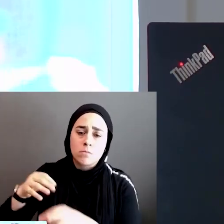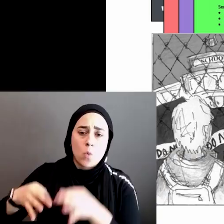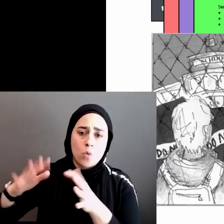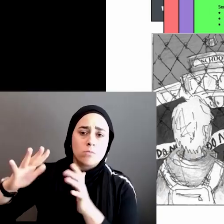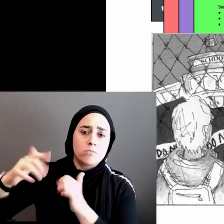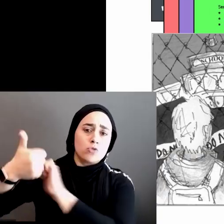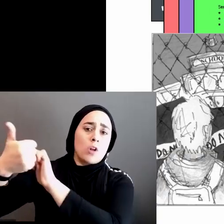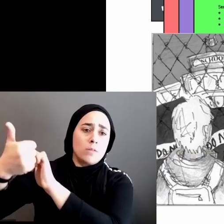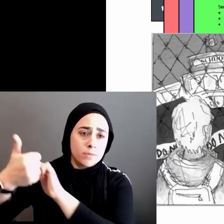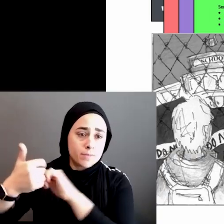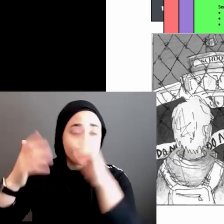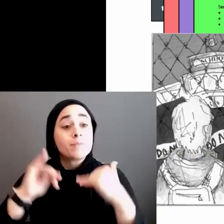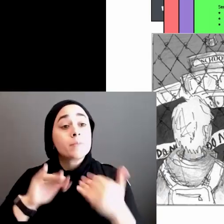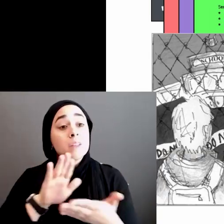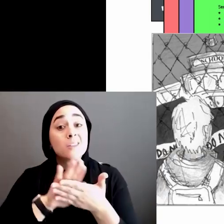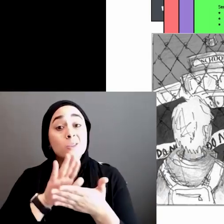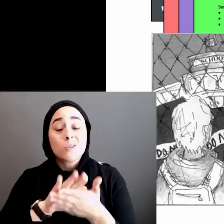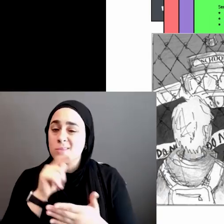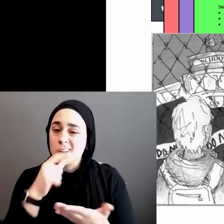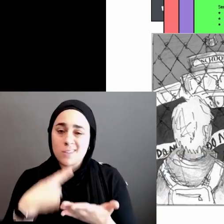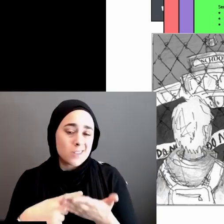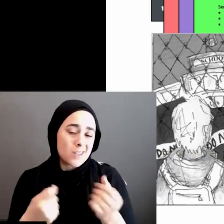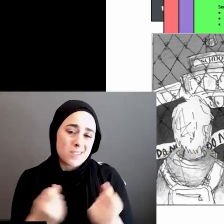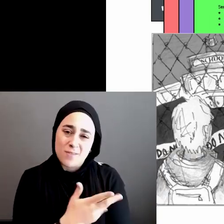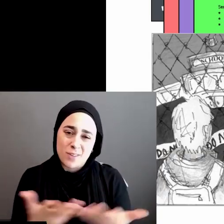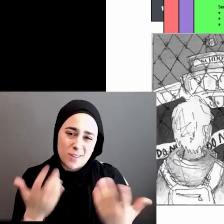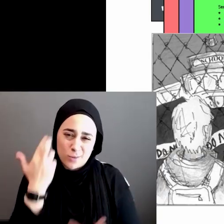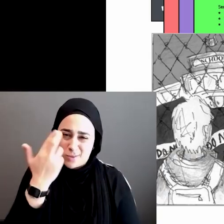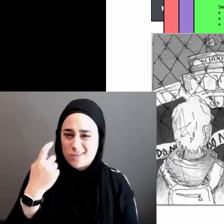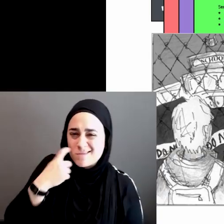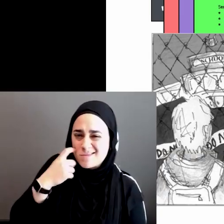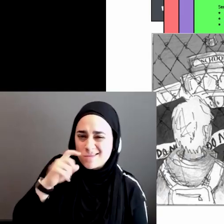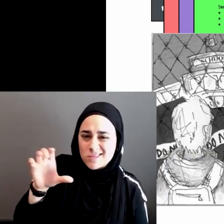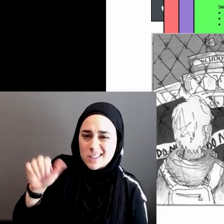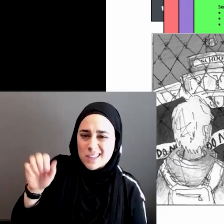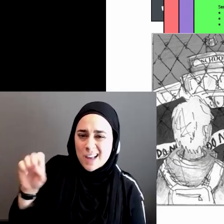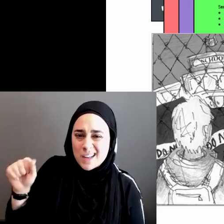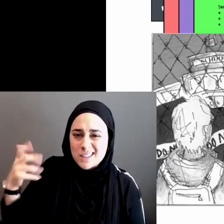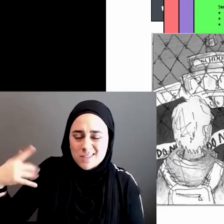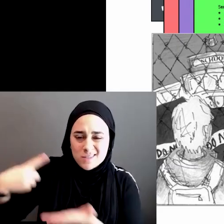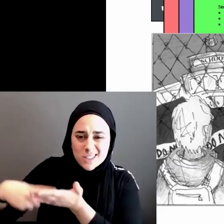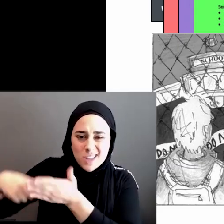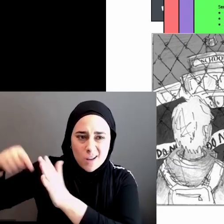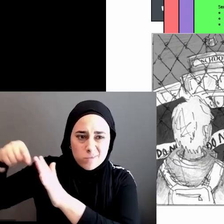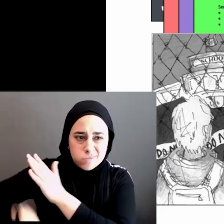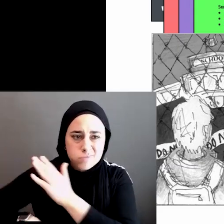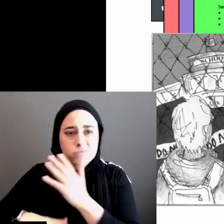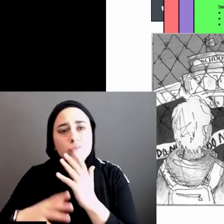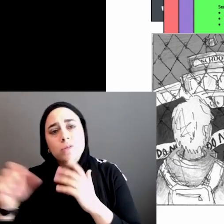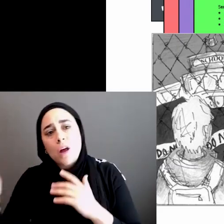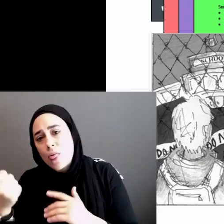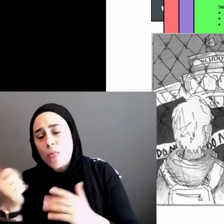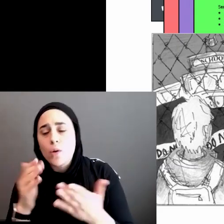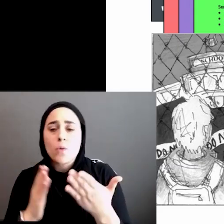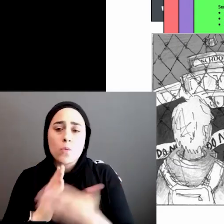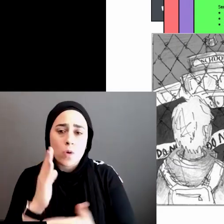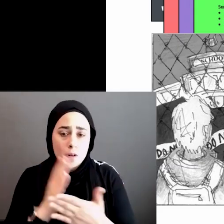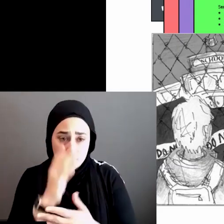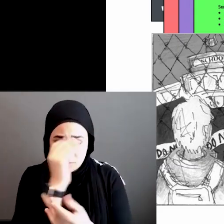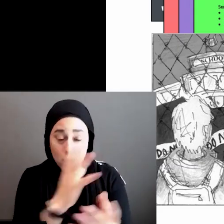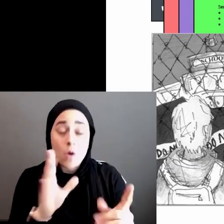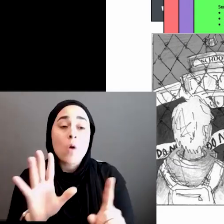So school, I'm not going to go into everything that CASA's already gone into. I just wanted to flag a couple of other rights that young people